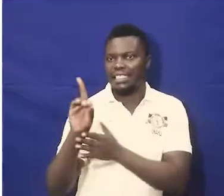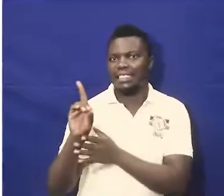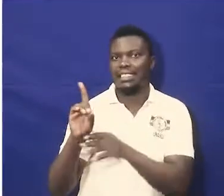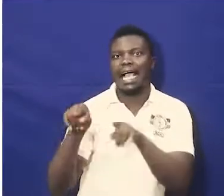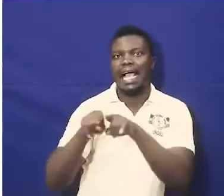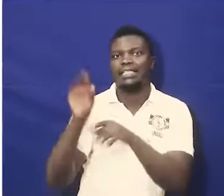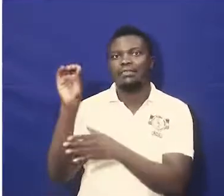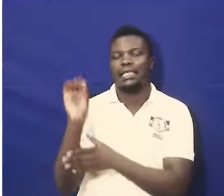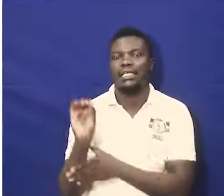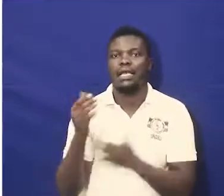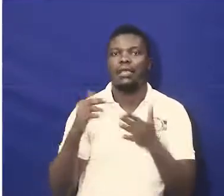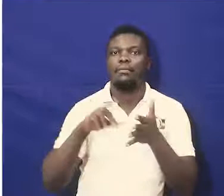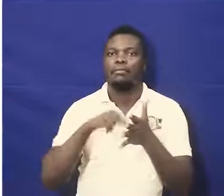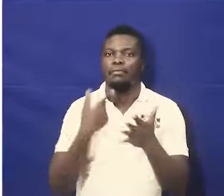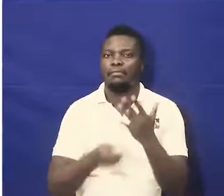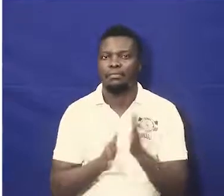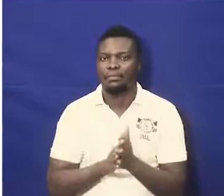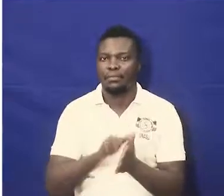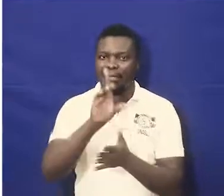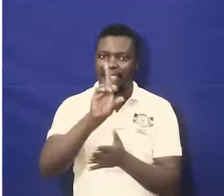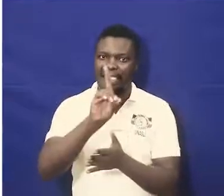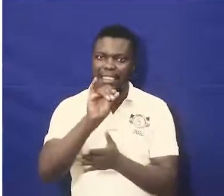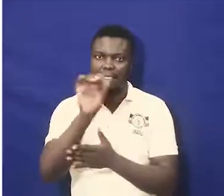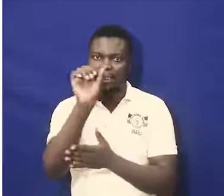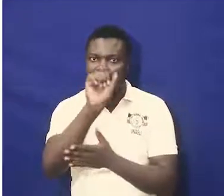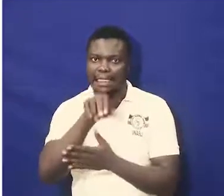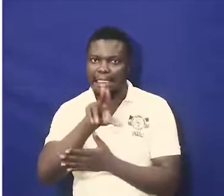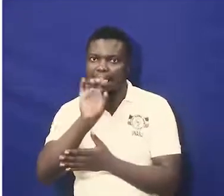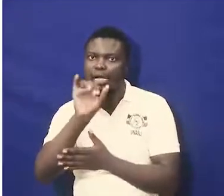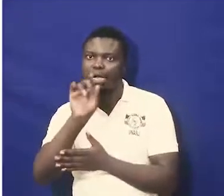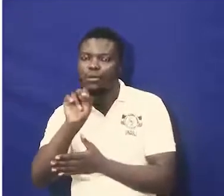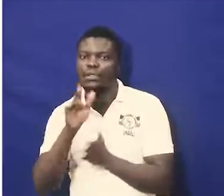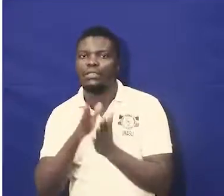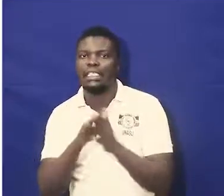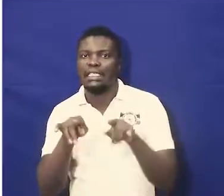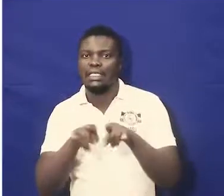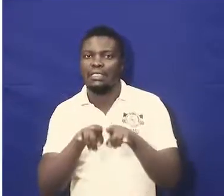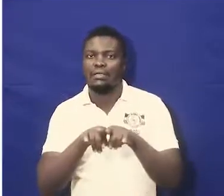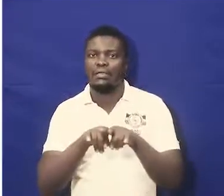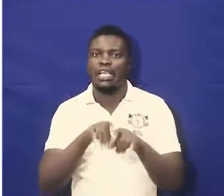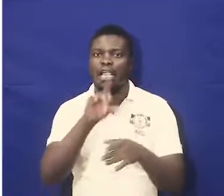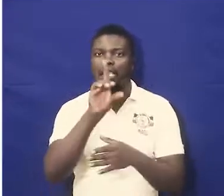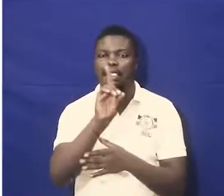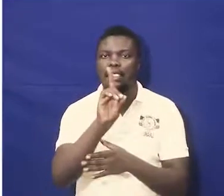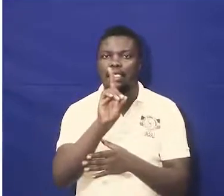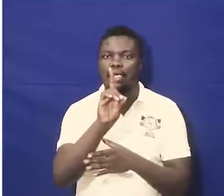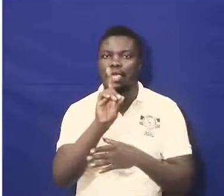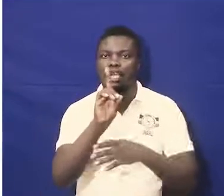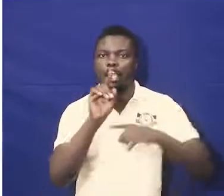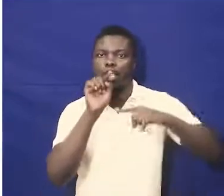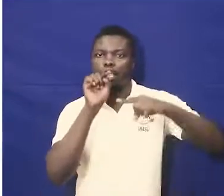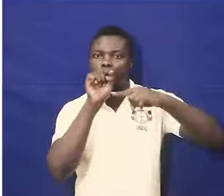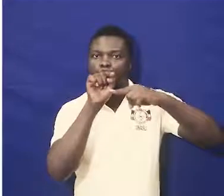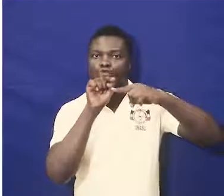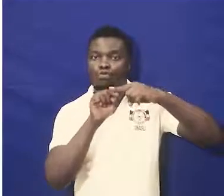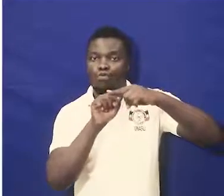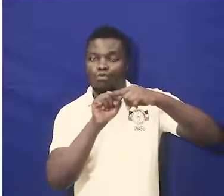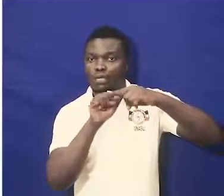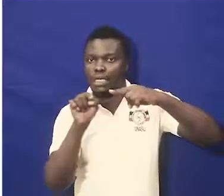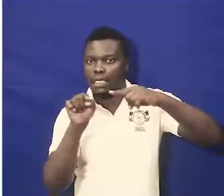then discount is equal to D divided by